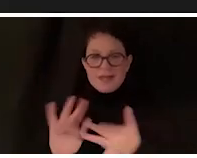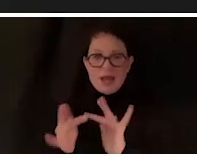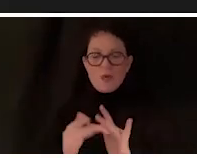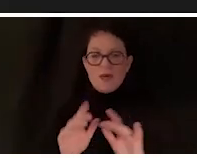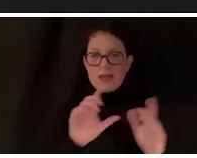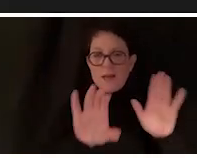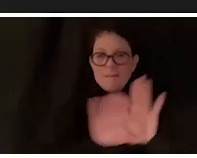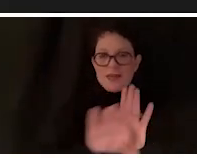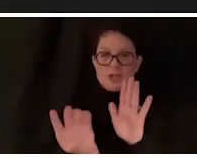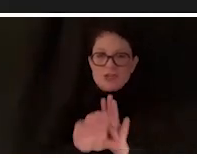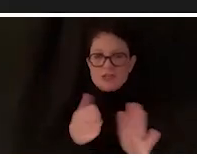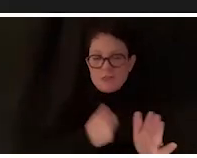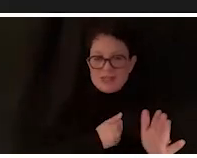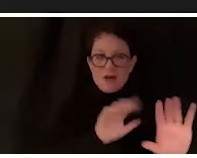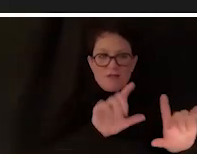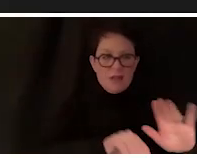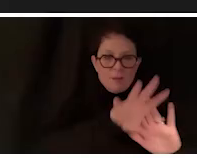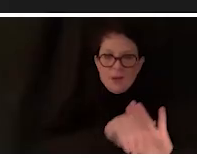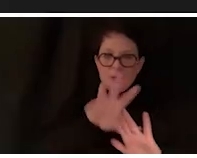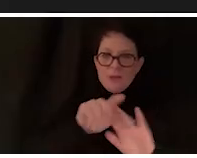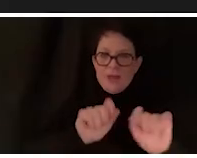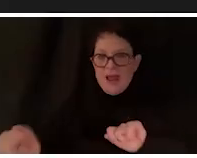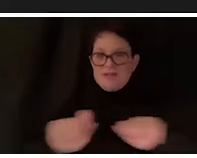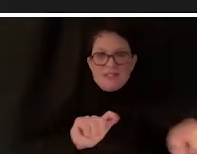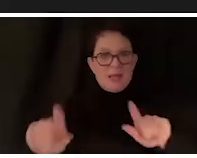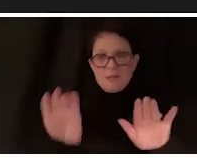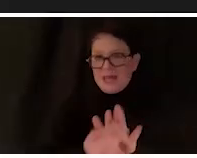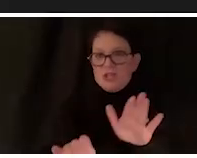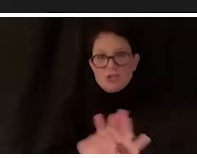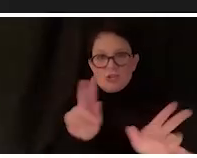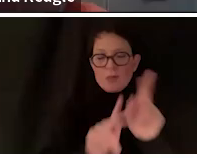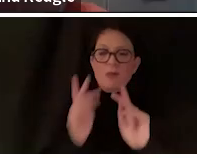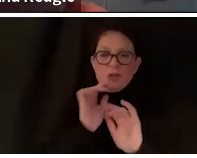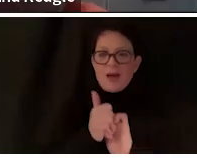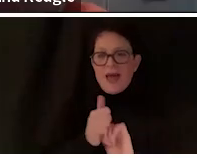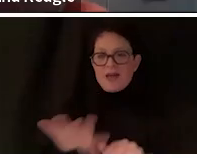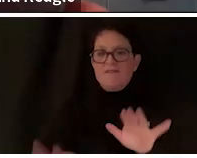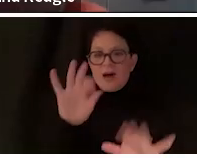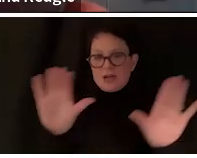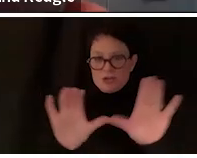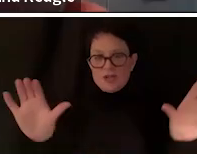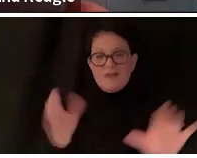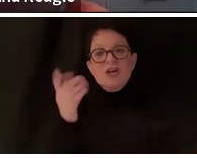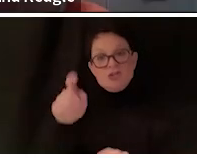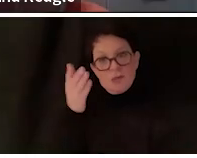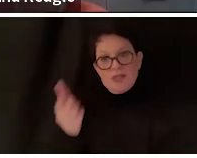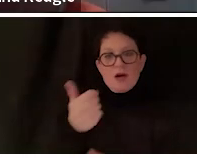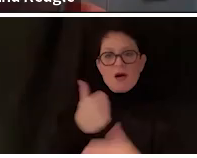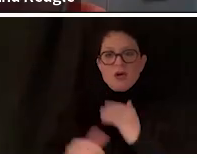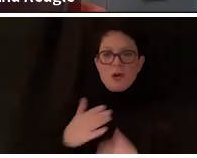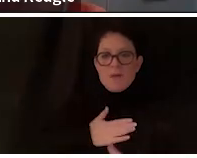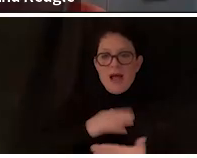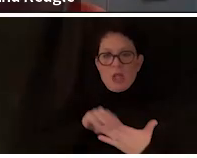screenshots of myself doing it, like the different tab that you click and what you have to click after to get it. But it should be under there. Even if